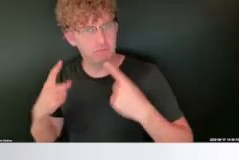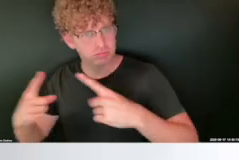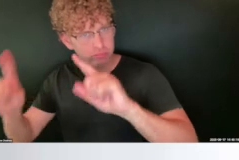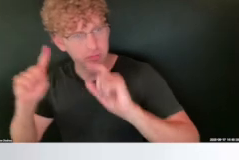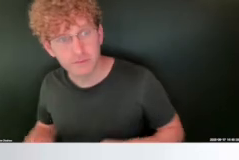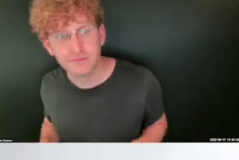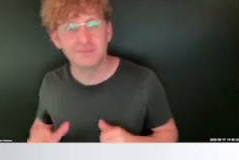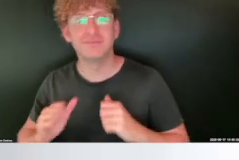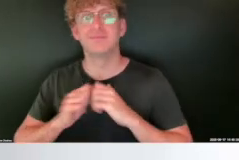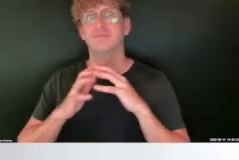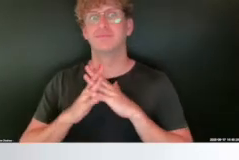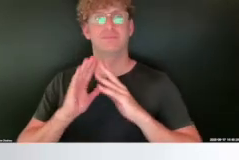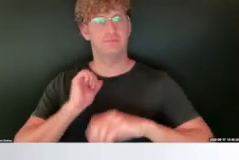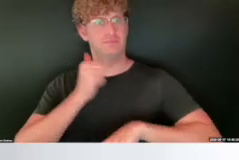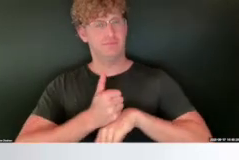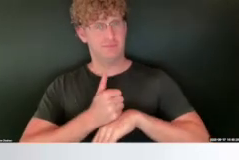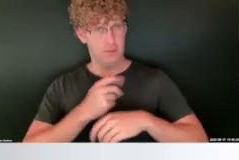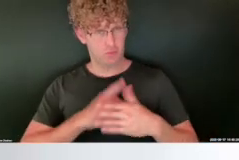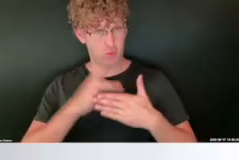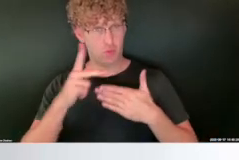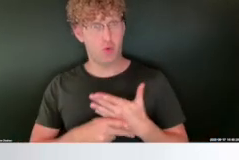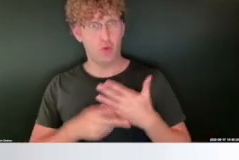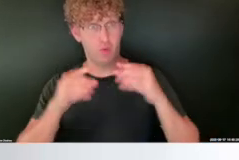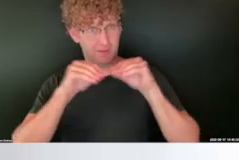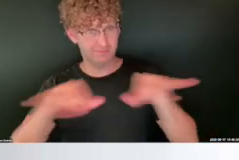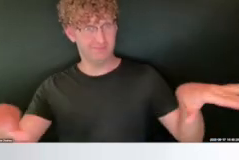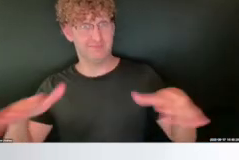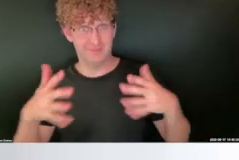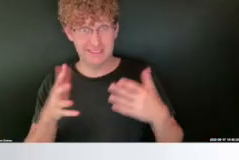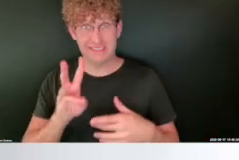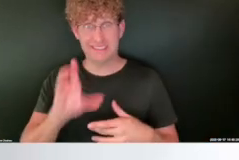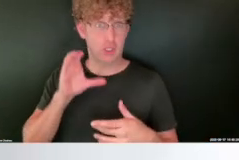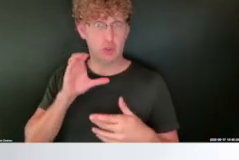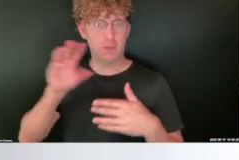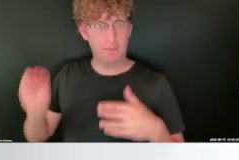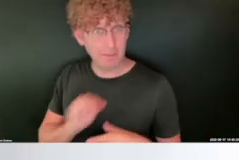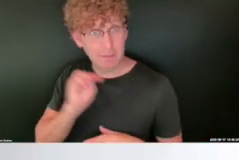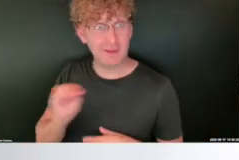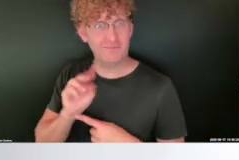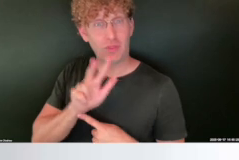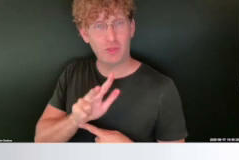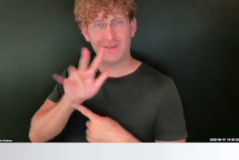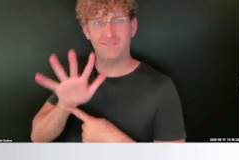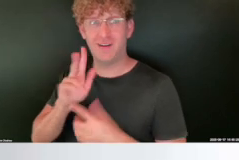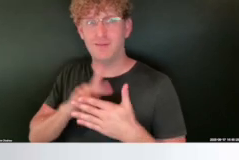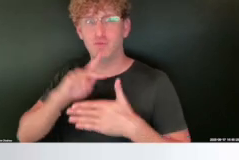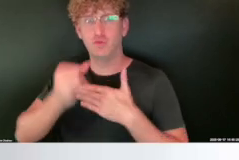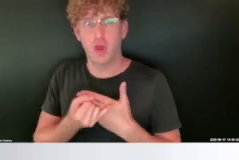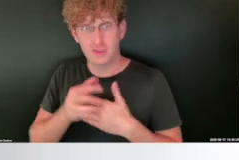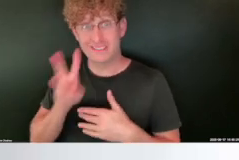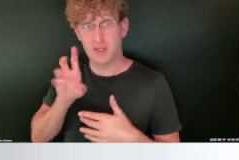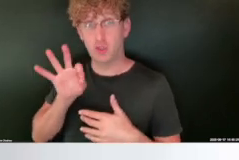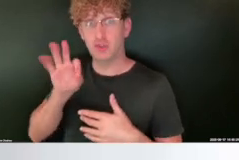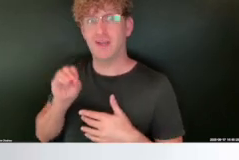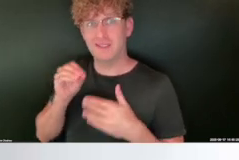program has allocated over $600 million for 35 projects with over 690 vehicles and equipment deployed.